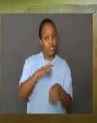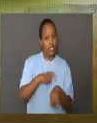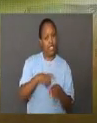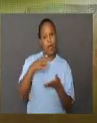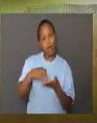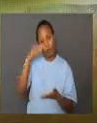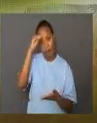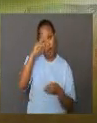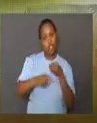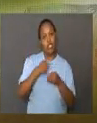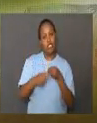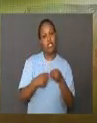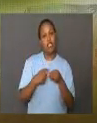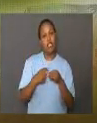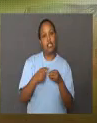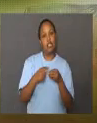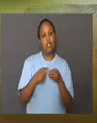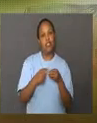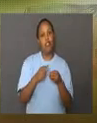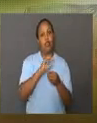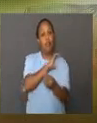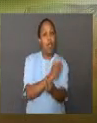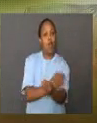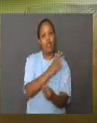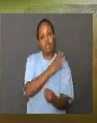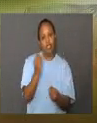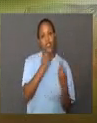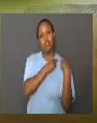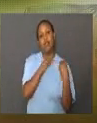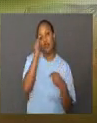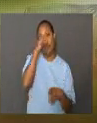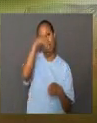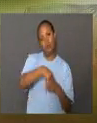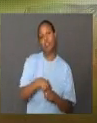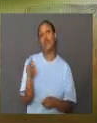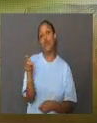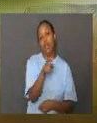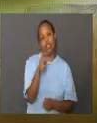will learn about the distribution of state power within Ethiopia.